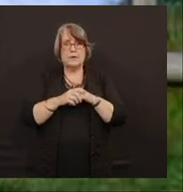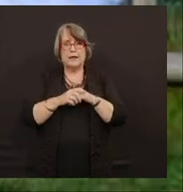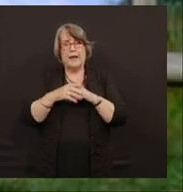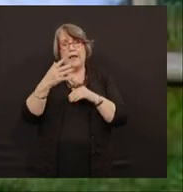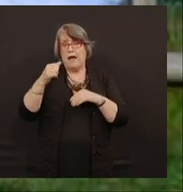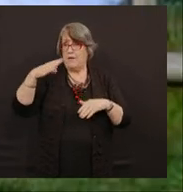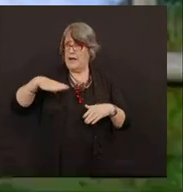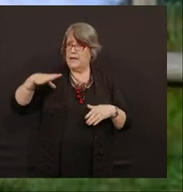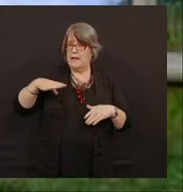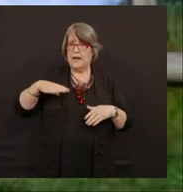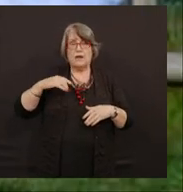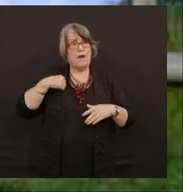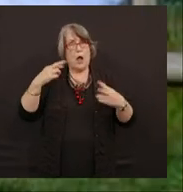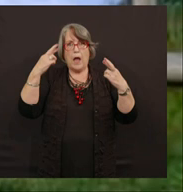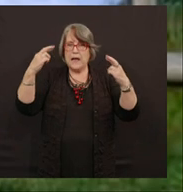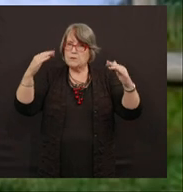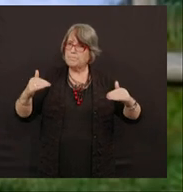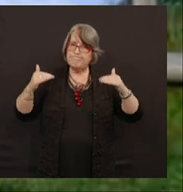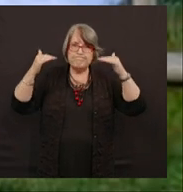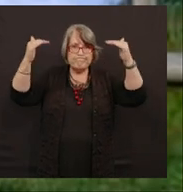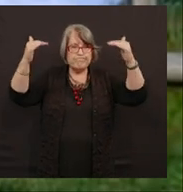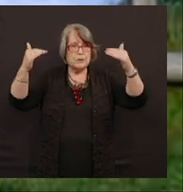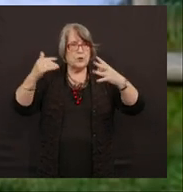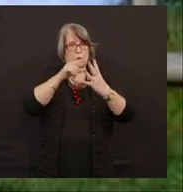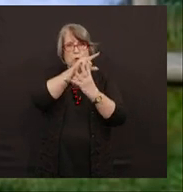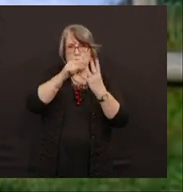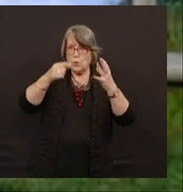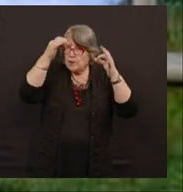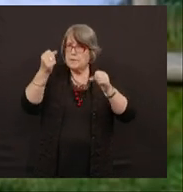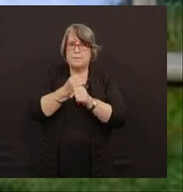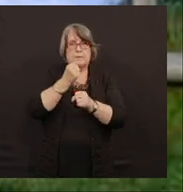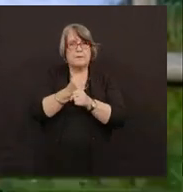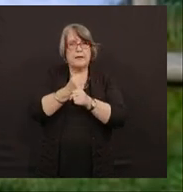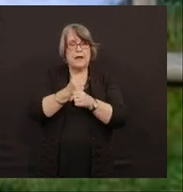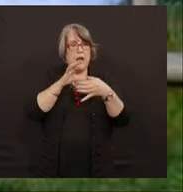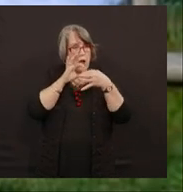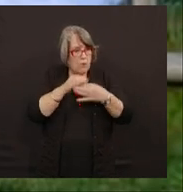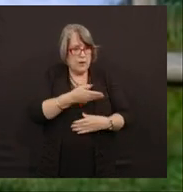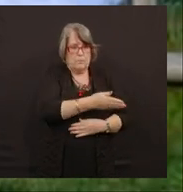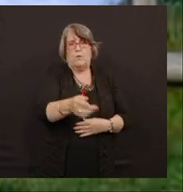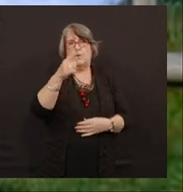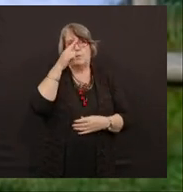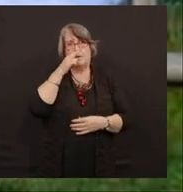So there's a need to raise our expectations around choice and decision making and relationships for people with disability.